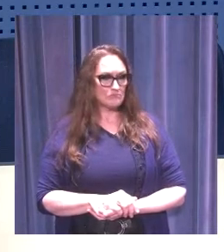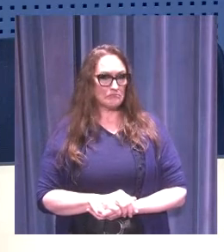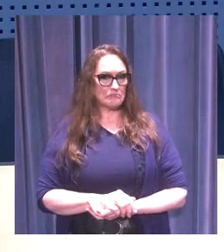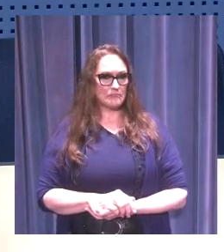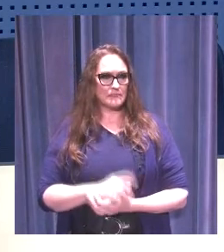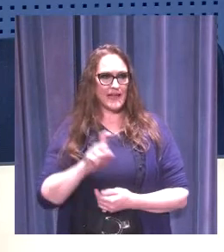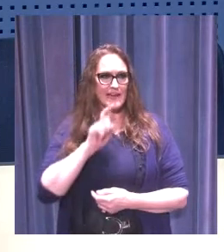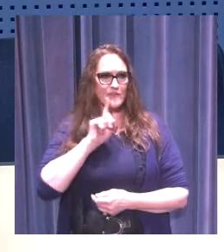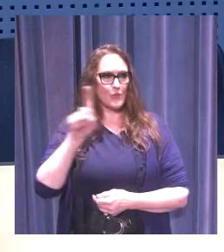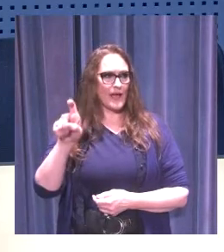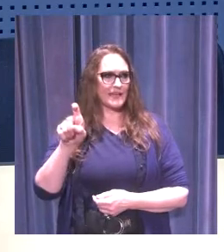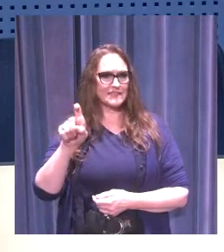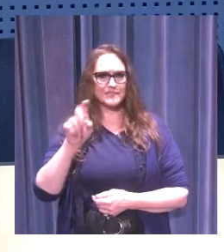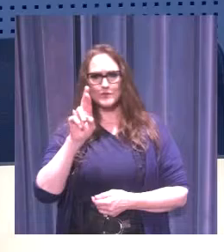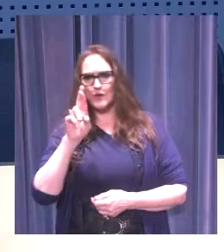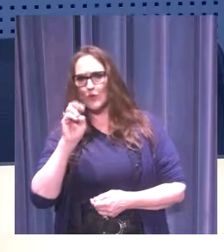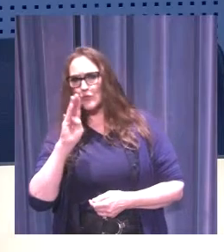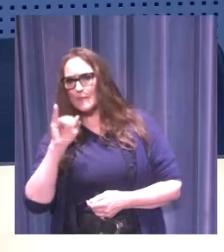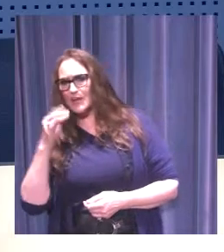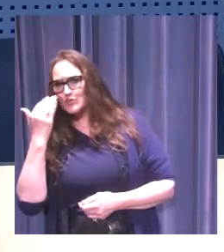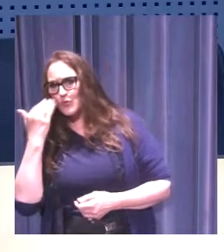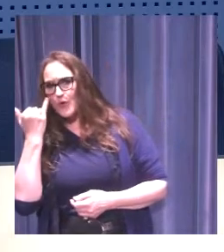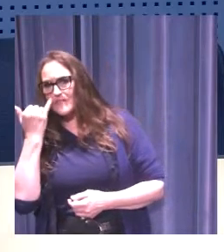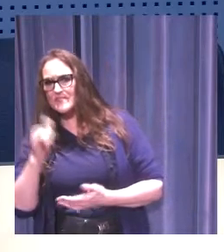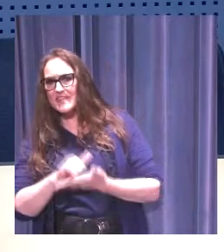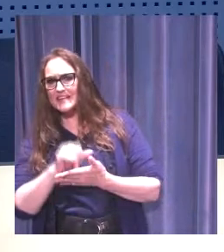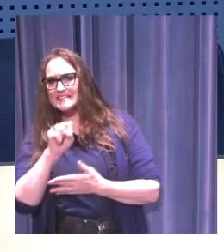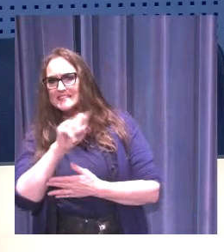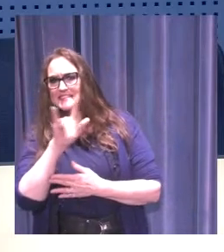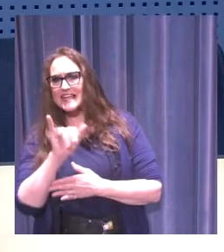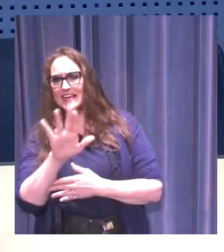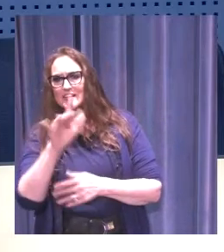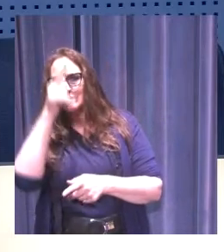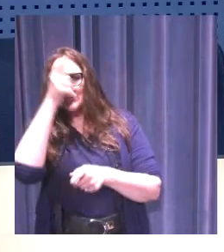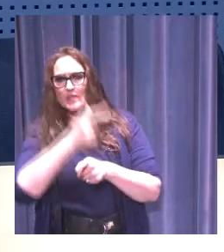I'd have to ask Rebecca, do you know, is that Sandy's brother?